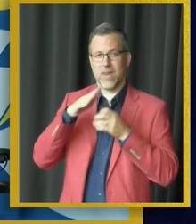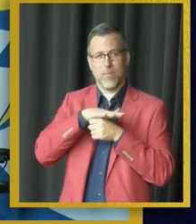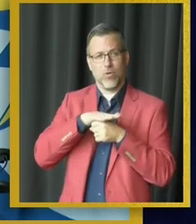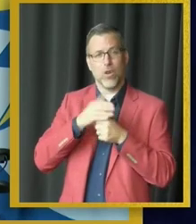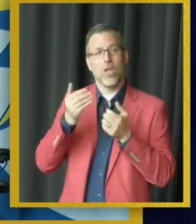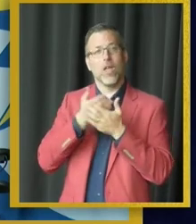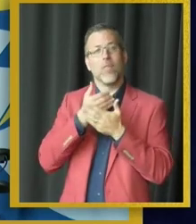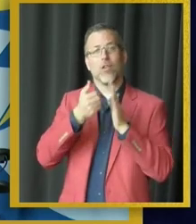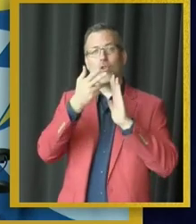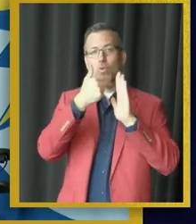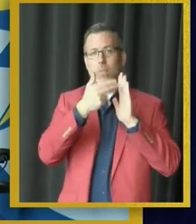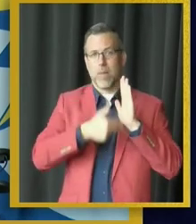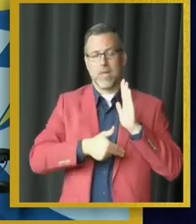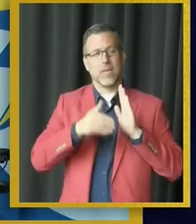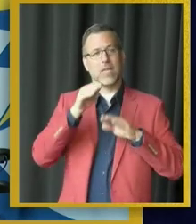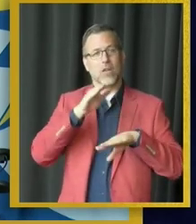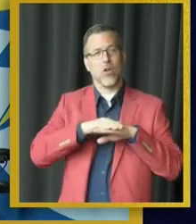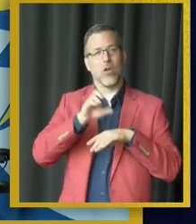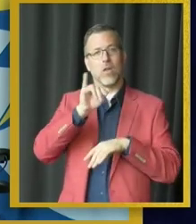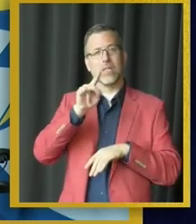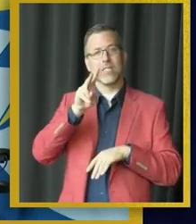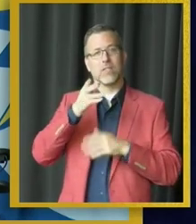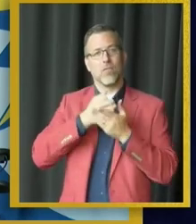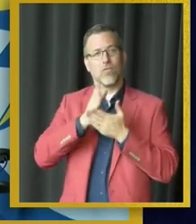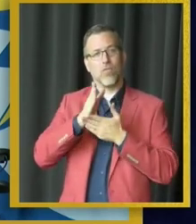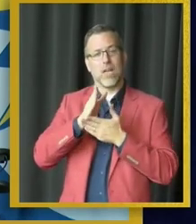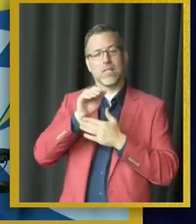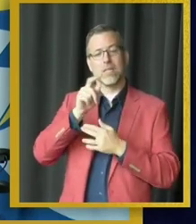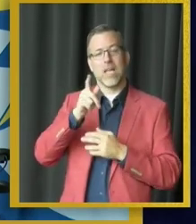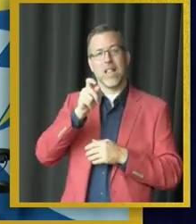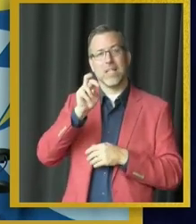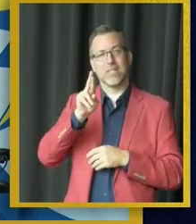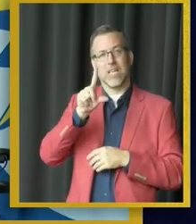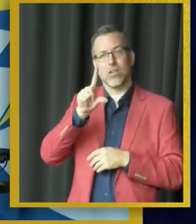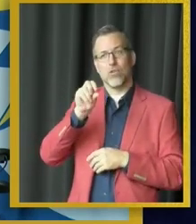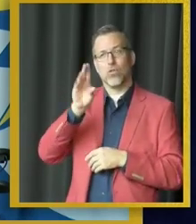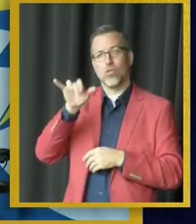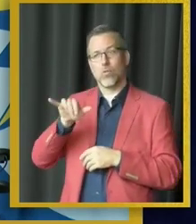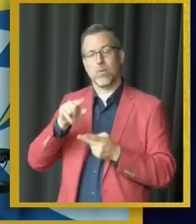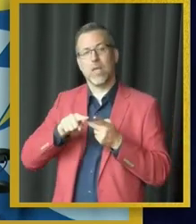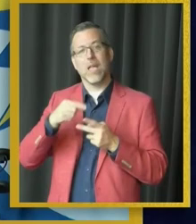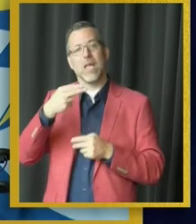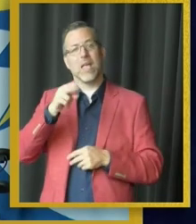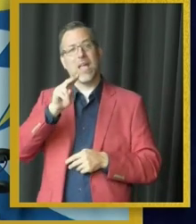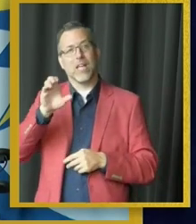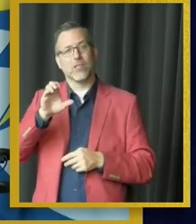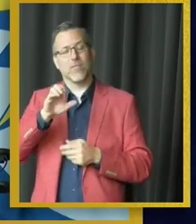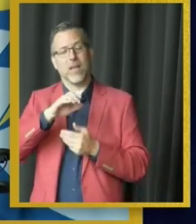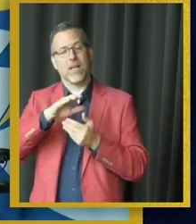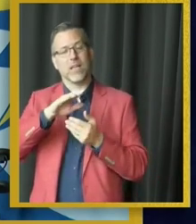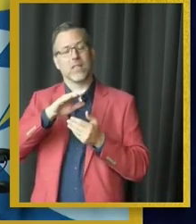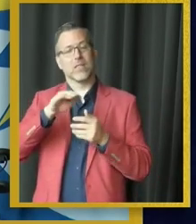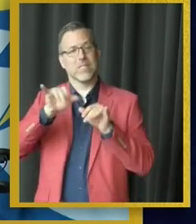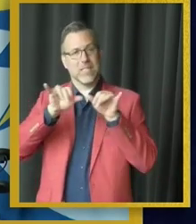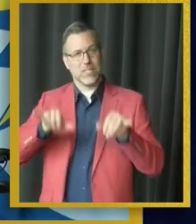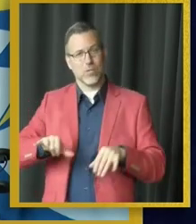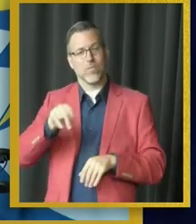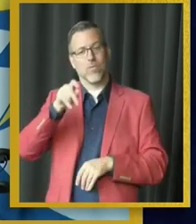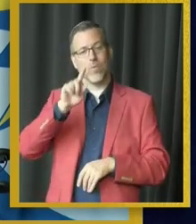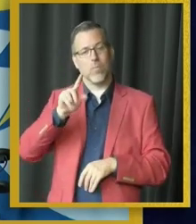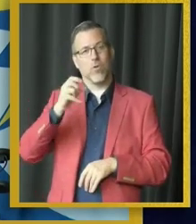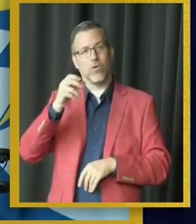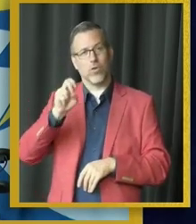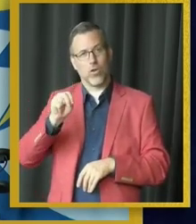mural honoring civil rights attorney Alexander Luby, a new HVAC system for the Pearl Cone Gym, speed cushions on